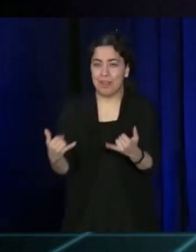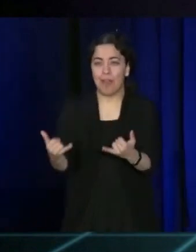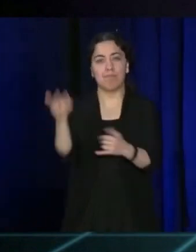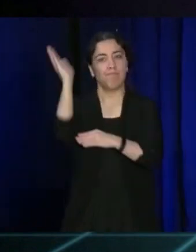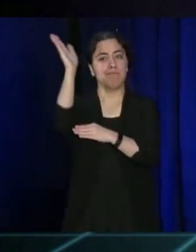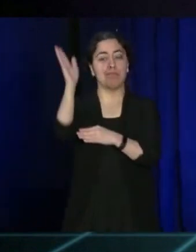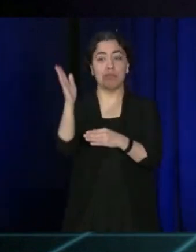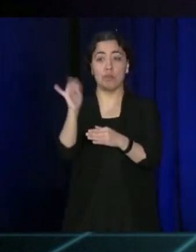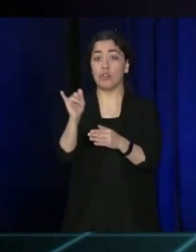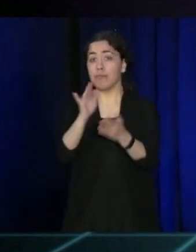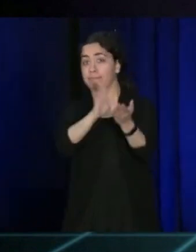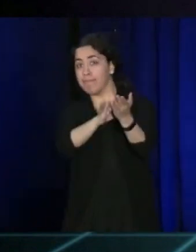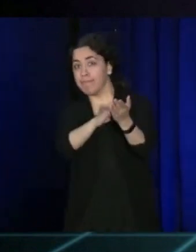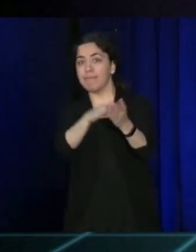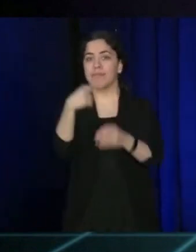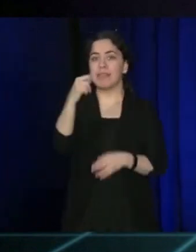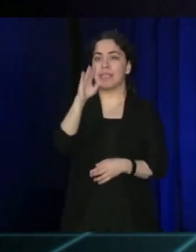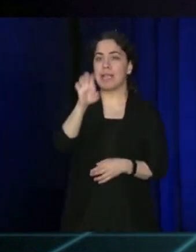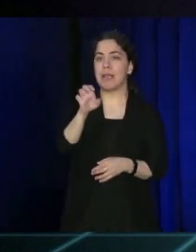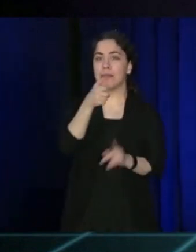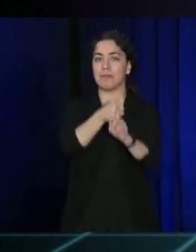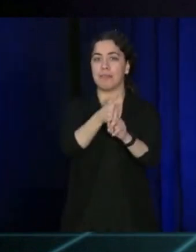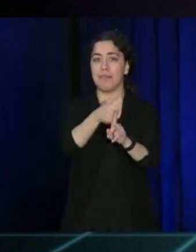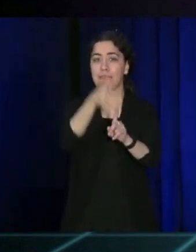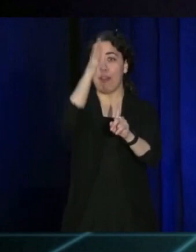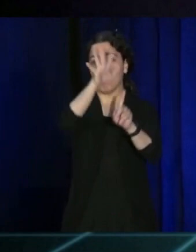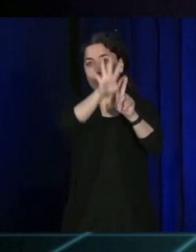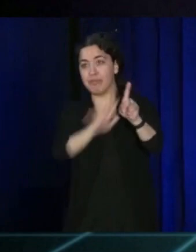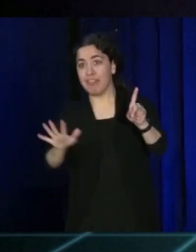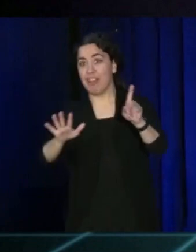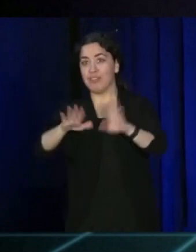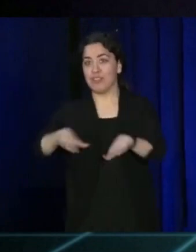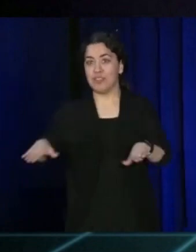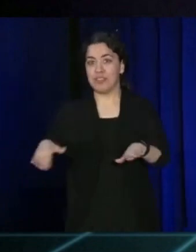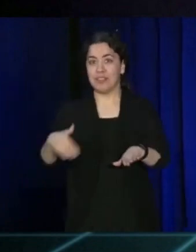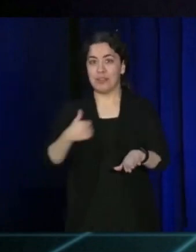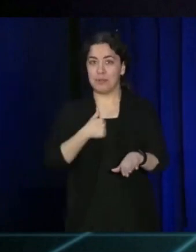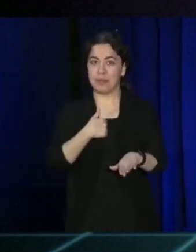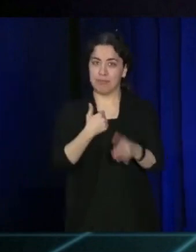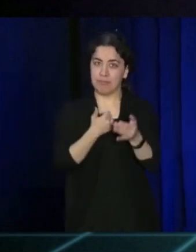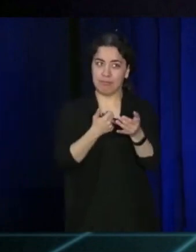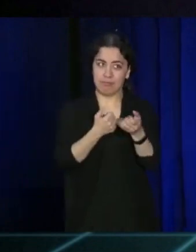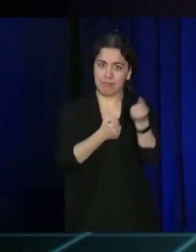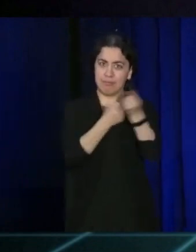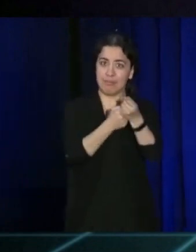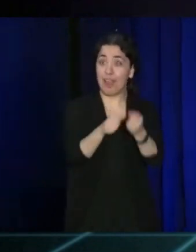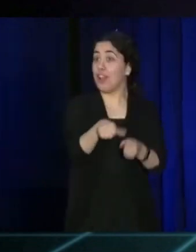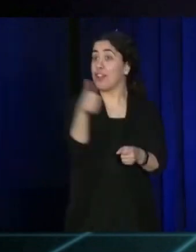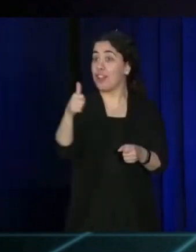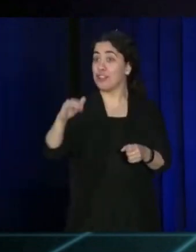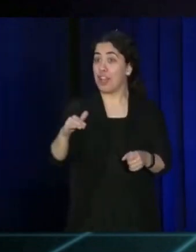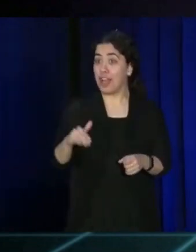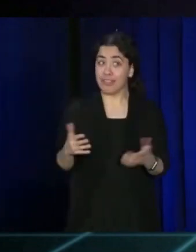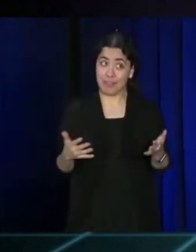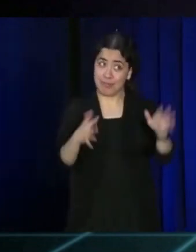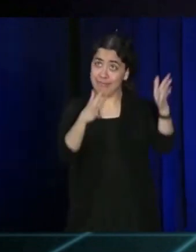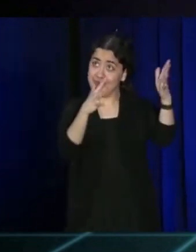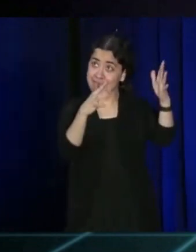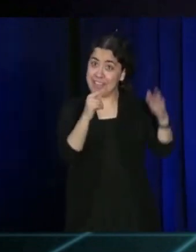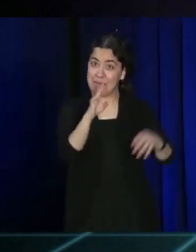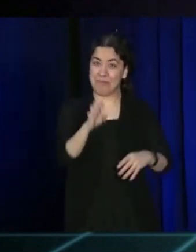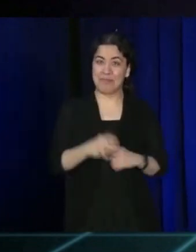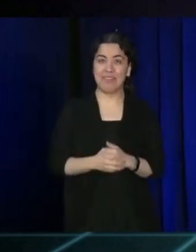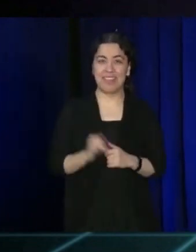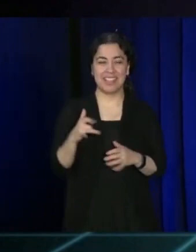shout out to Gabe. As a father of 5 children, I'm definitely in favor of him having another, so good for him. That's